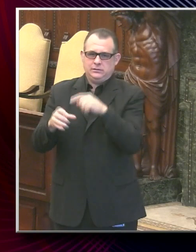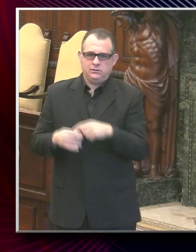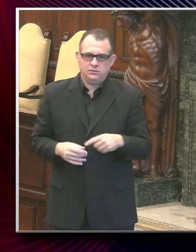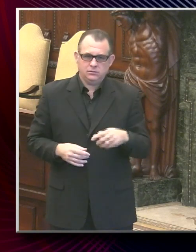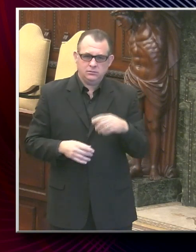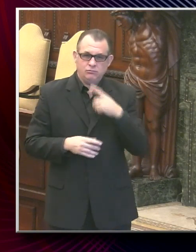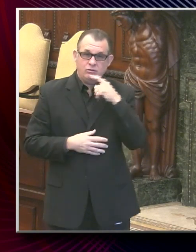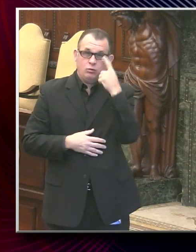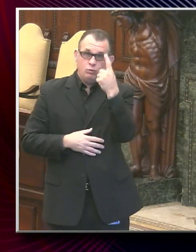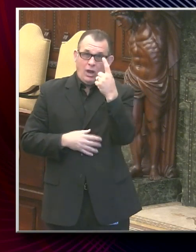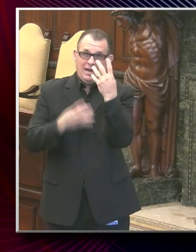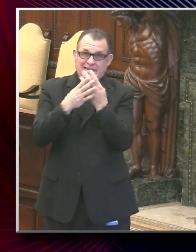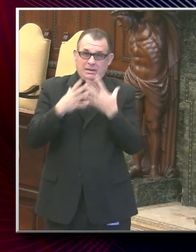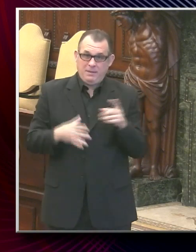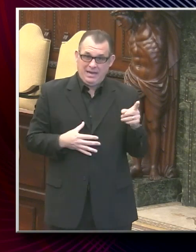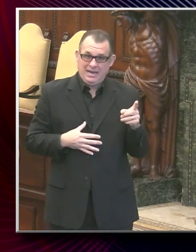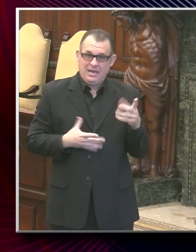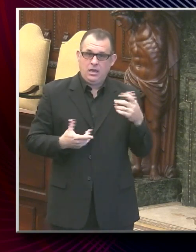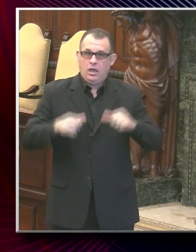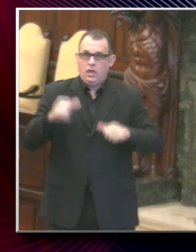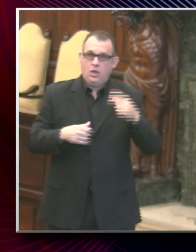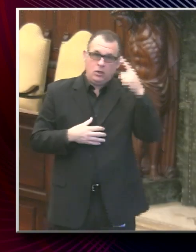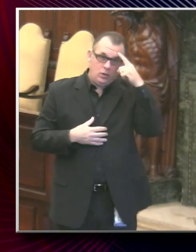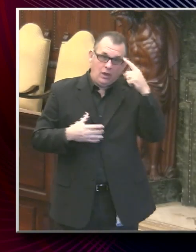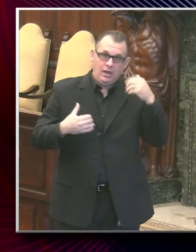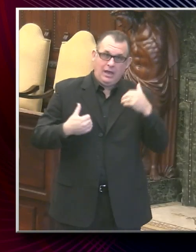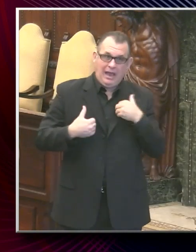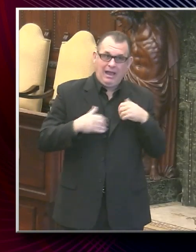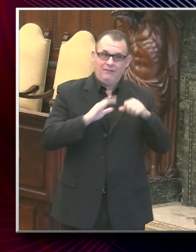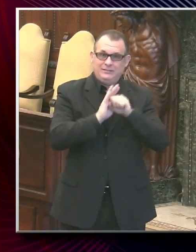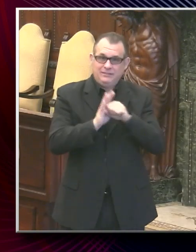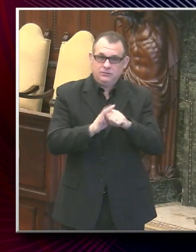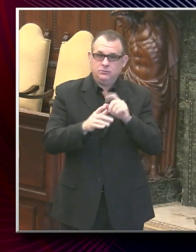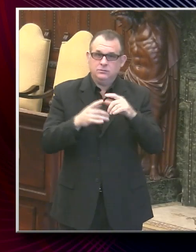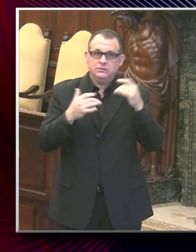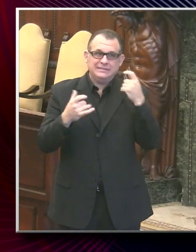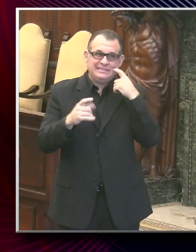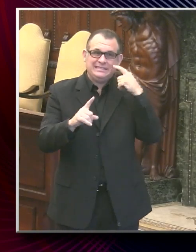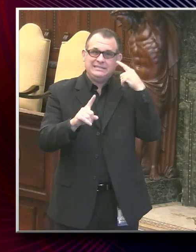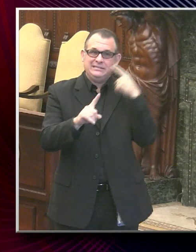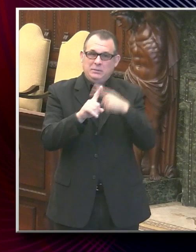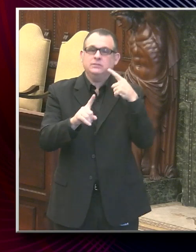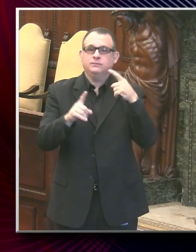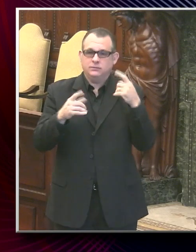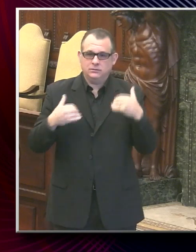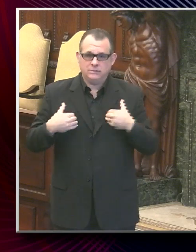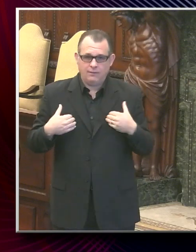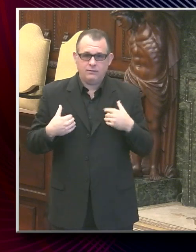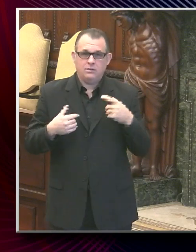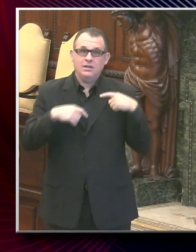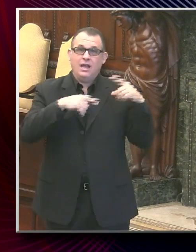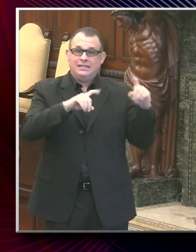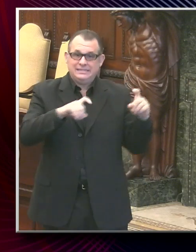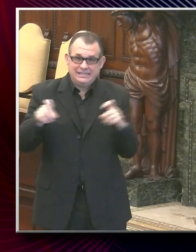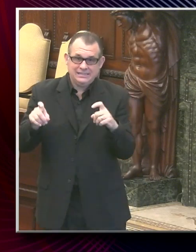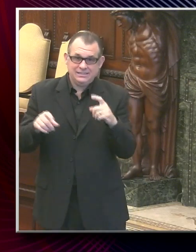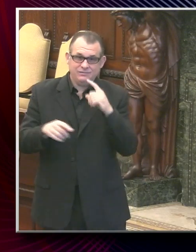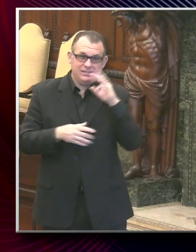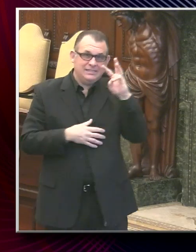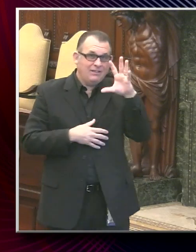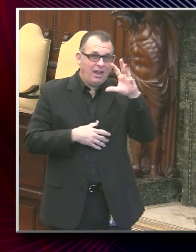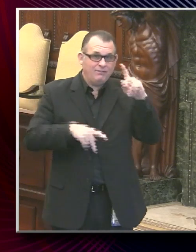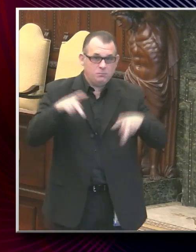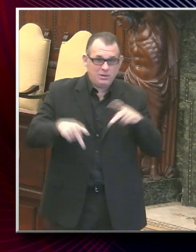symptomatic and tested positive. In the wake of that, then they screened 65 additional asymptomatic inmates,